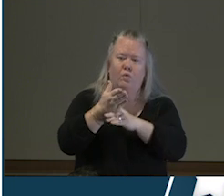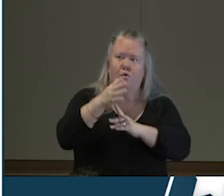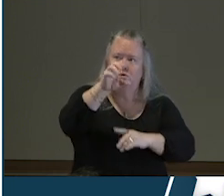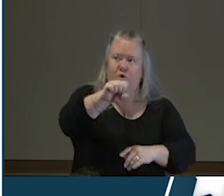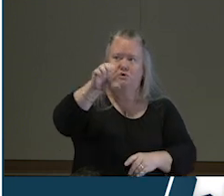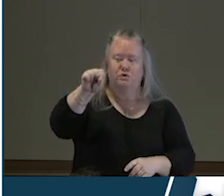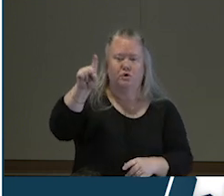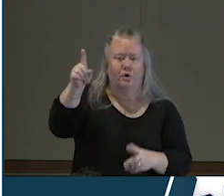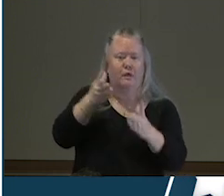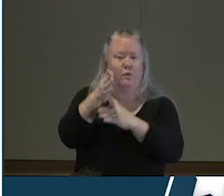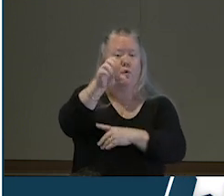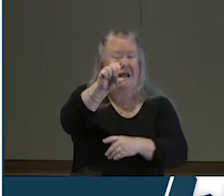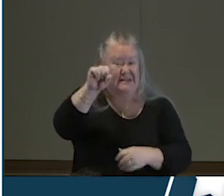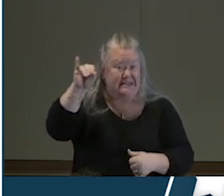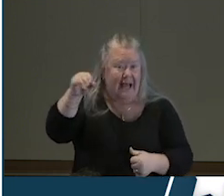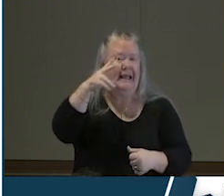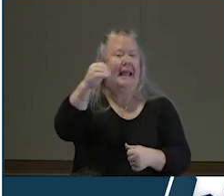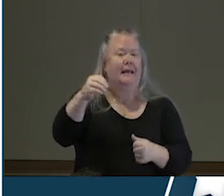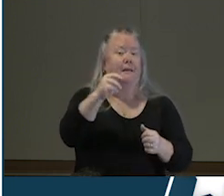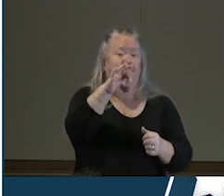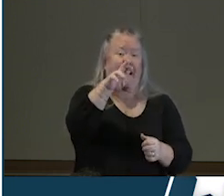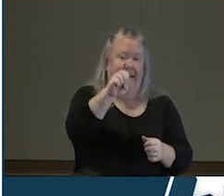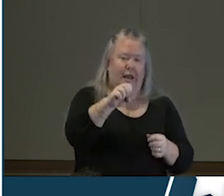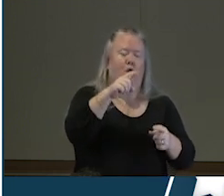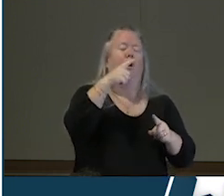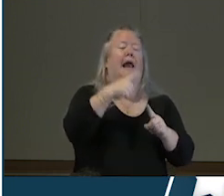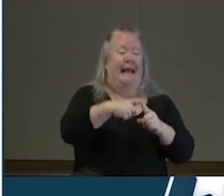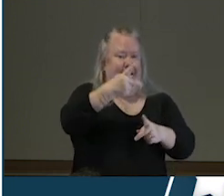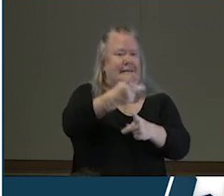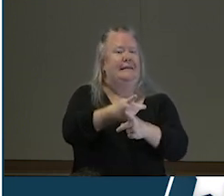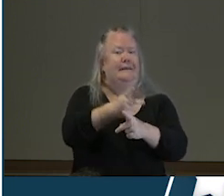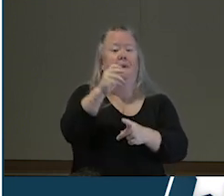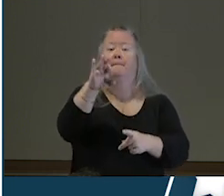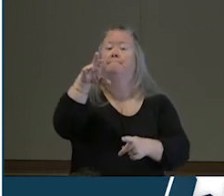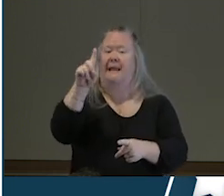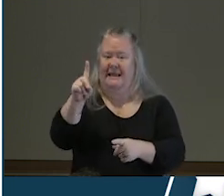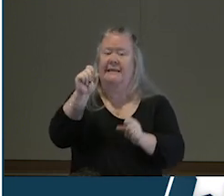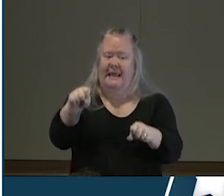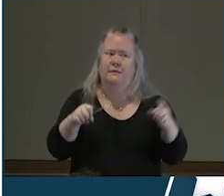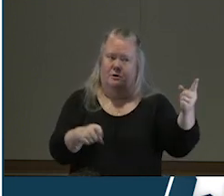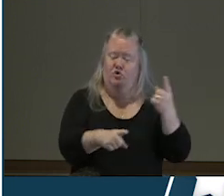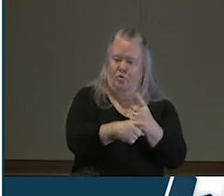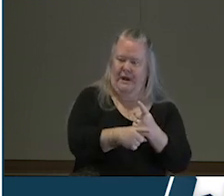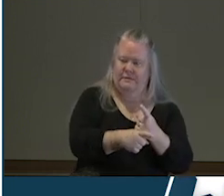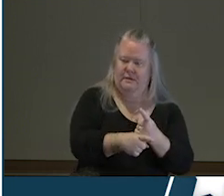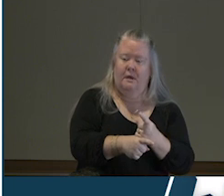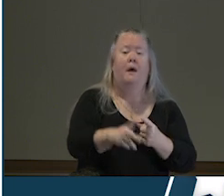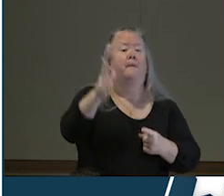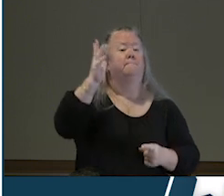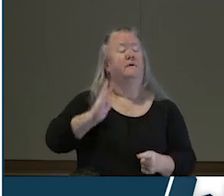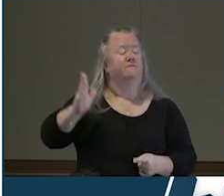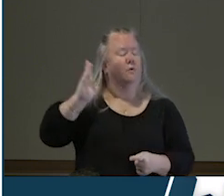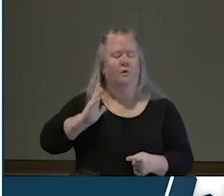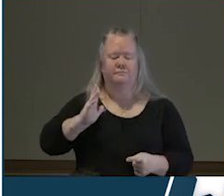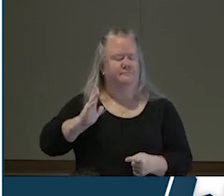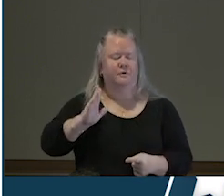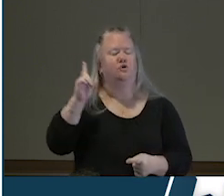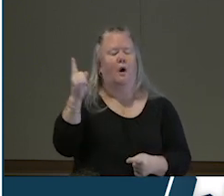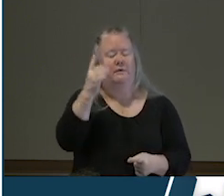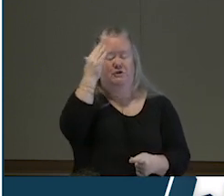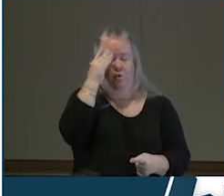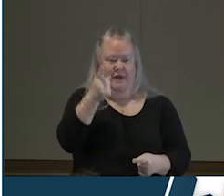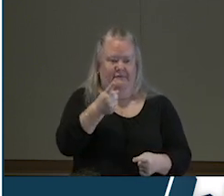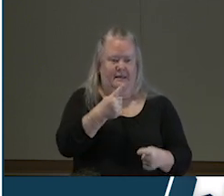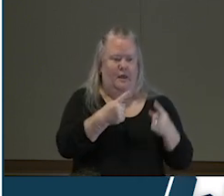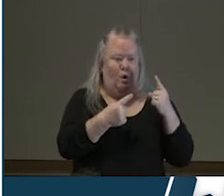Security and through SSI and Medicare and keep Medicaid. Correct. Used to, you always knew, as long